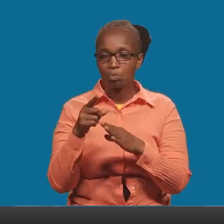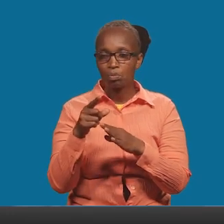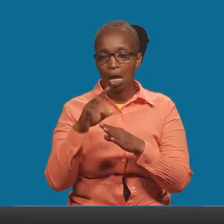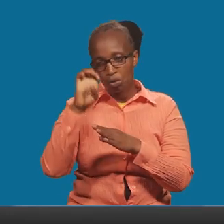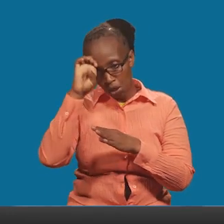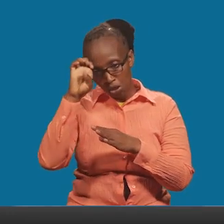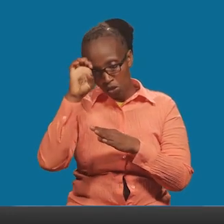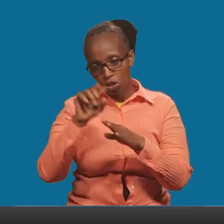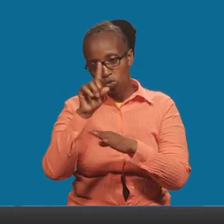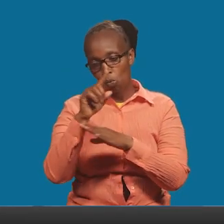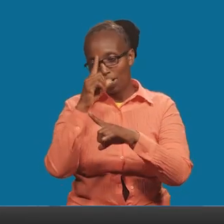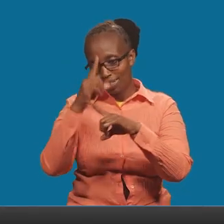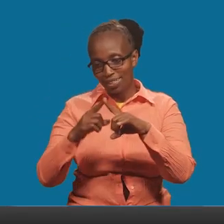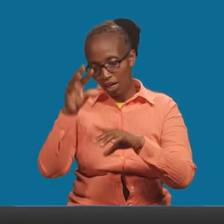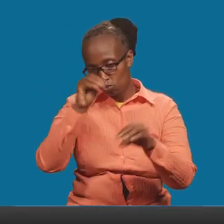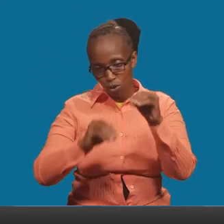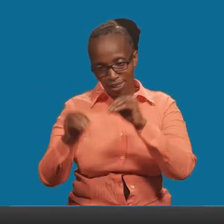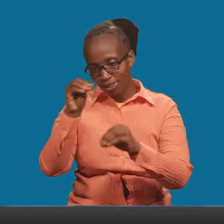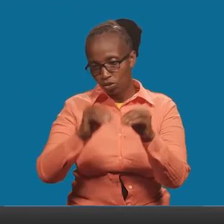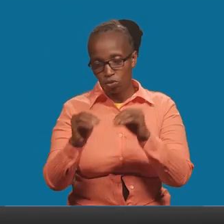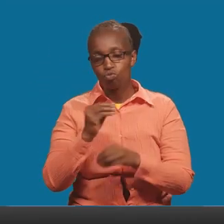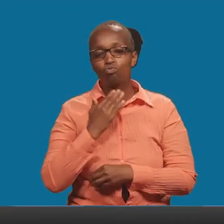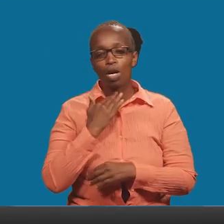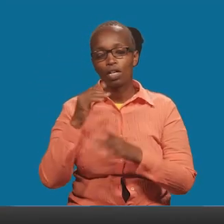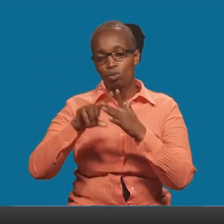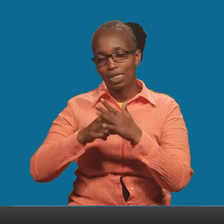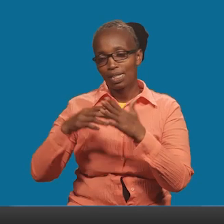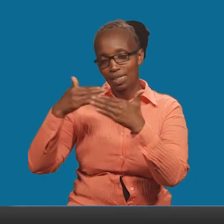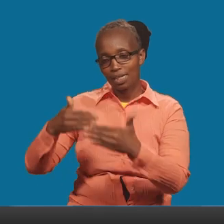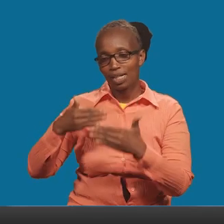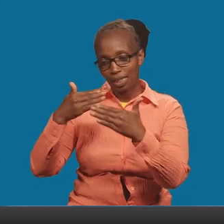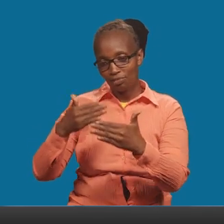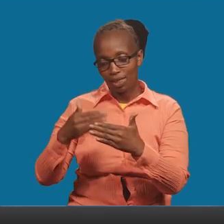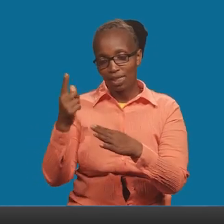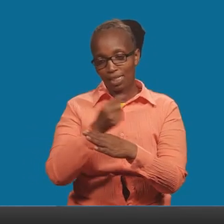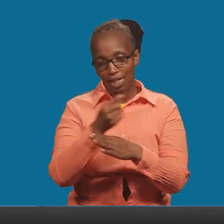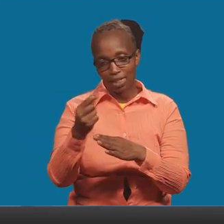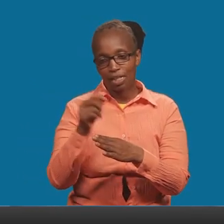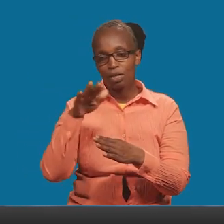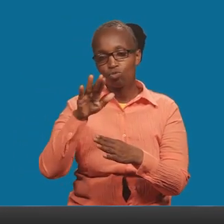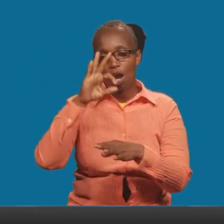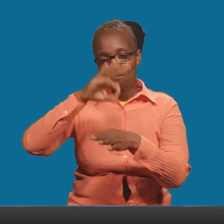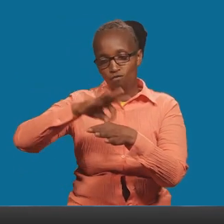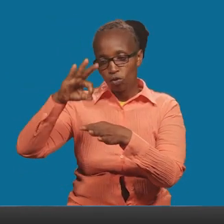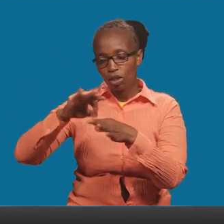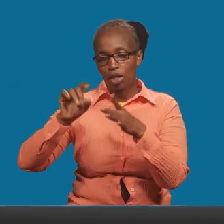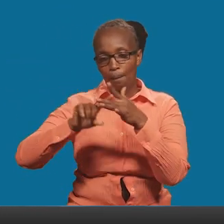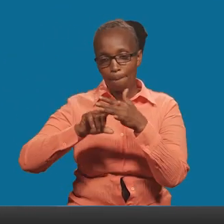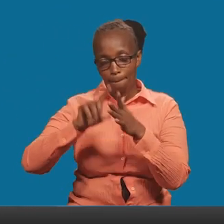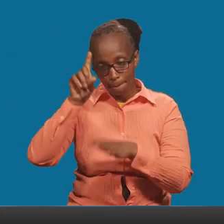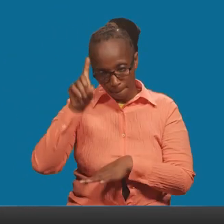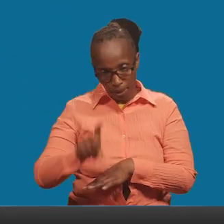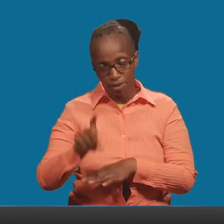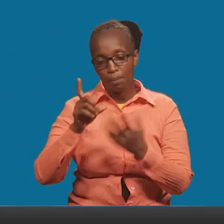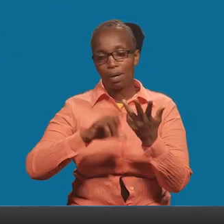or a few months to election. We want to start empowering you now. Your vote must count for creating this